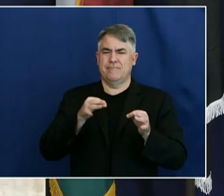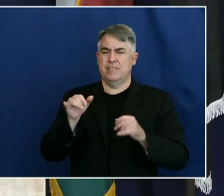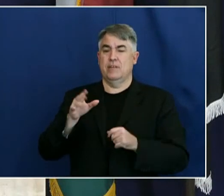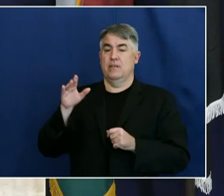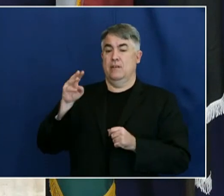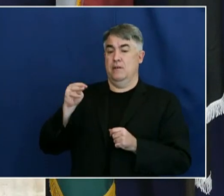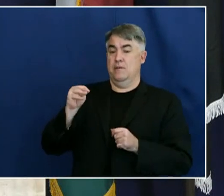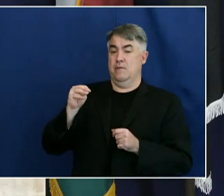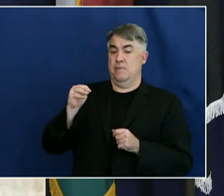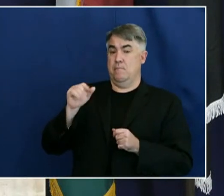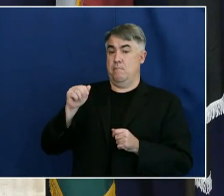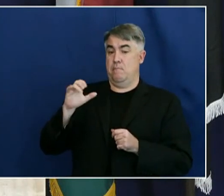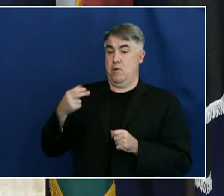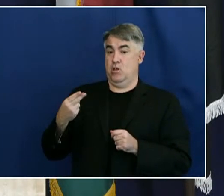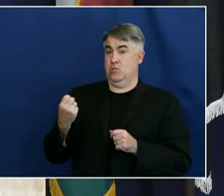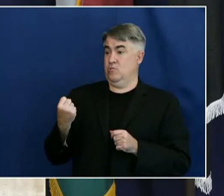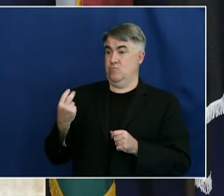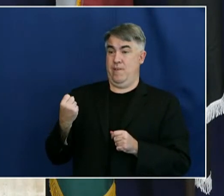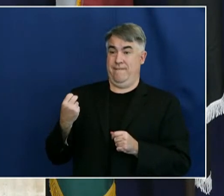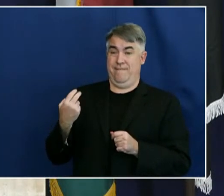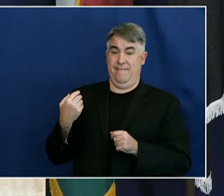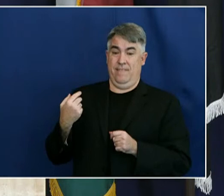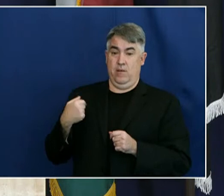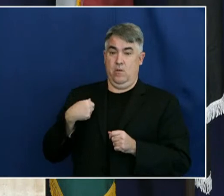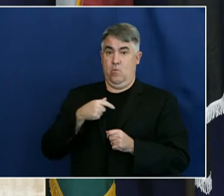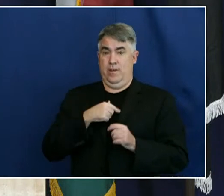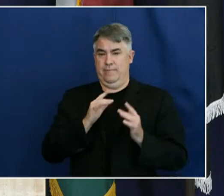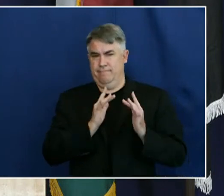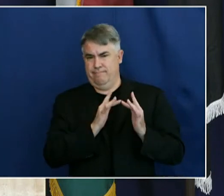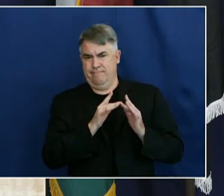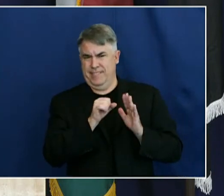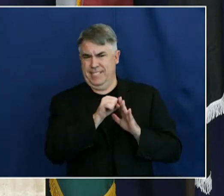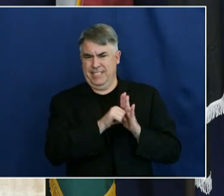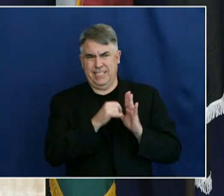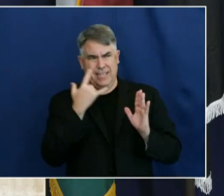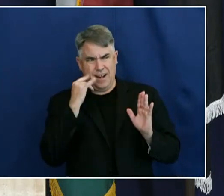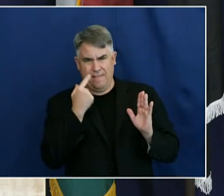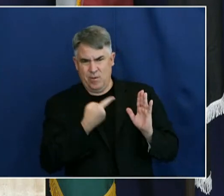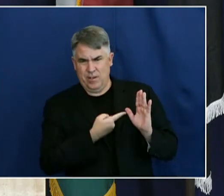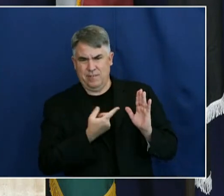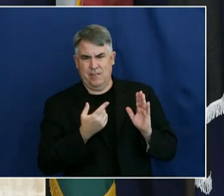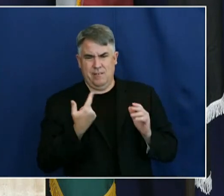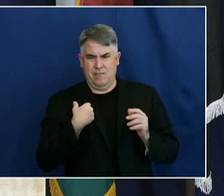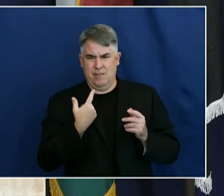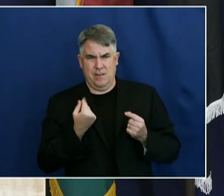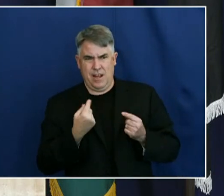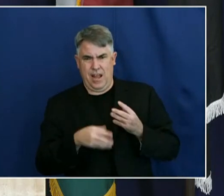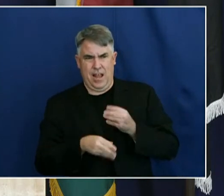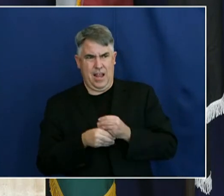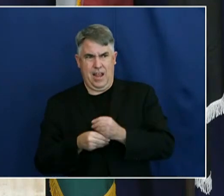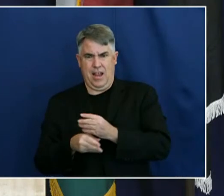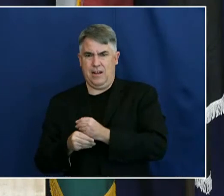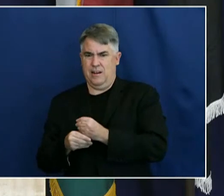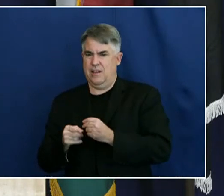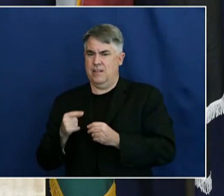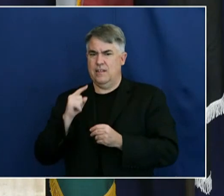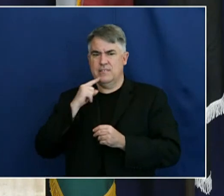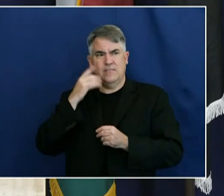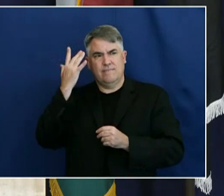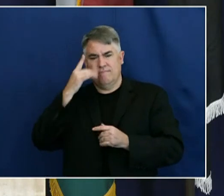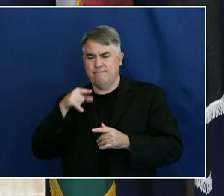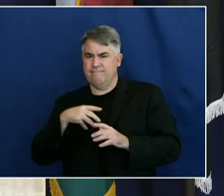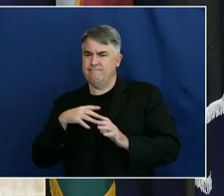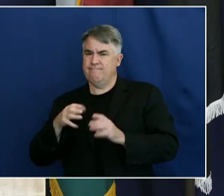12th, we contacted the state and let them know that we were adding the other underlying medical